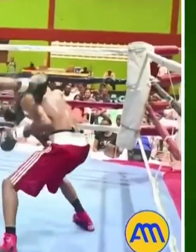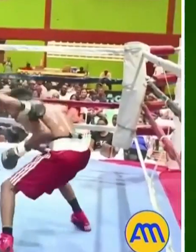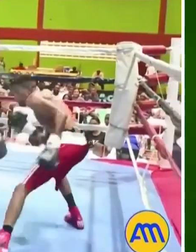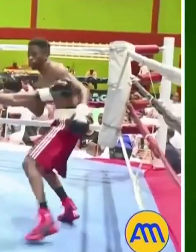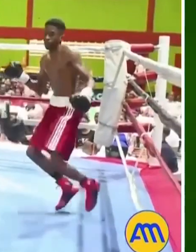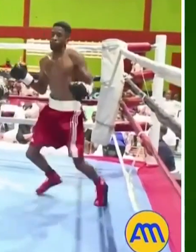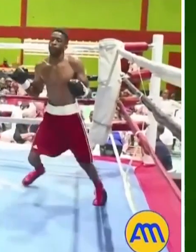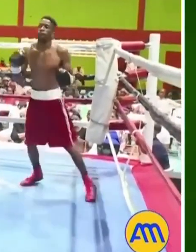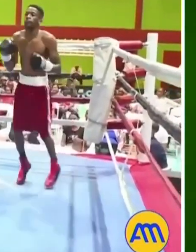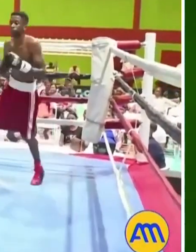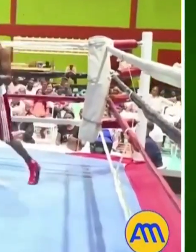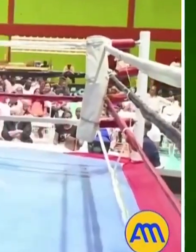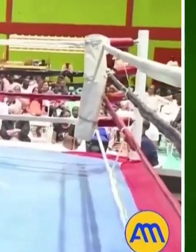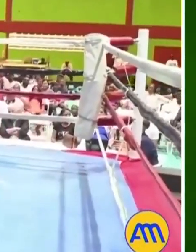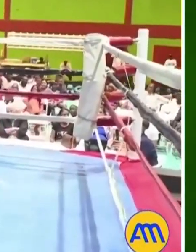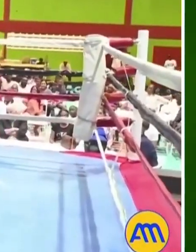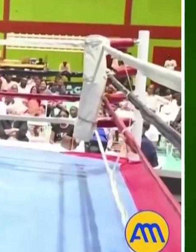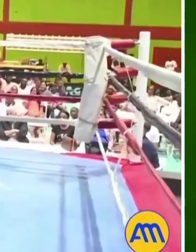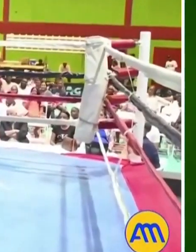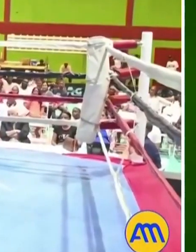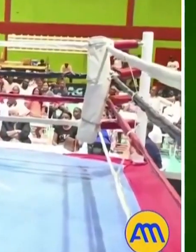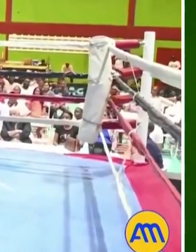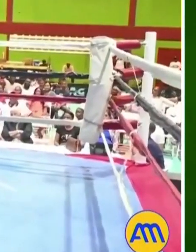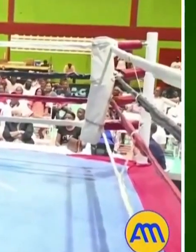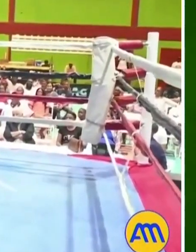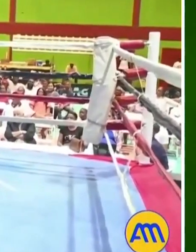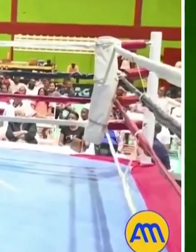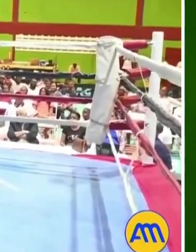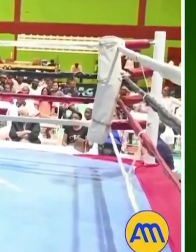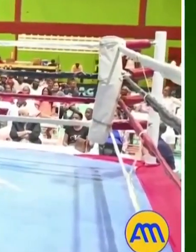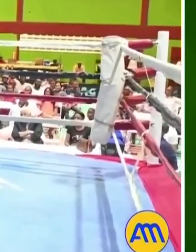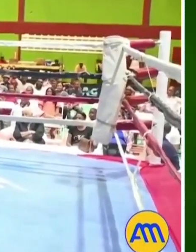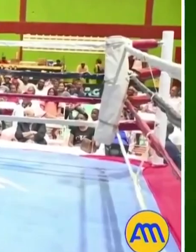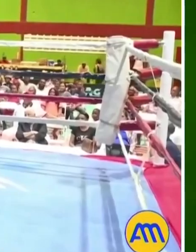ability of both fighters, saying they have a bright future.